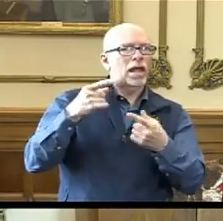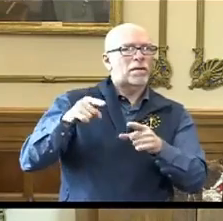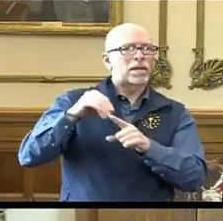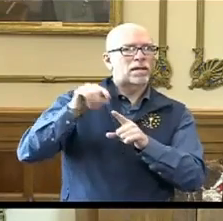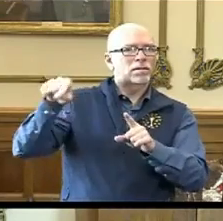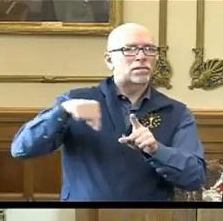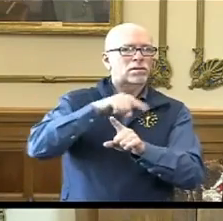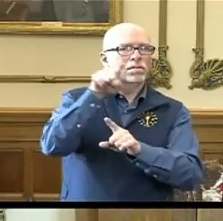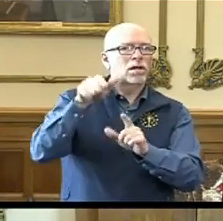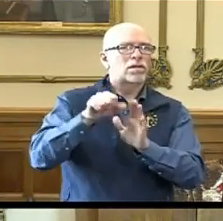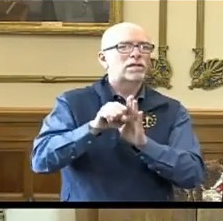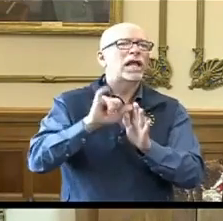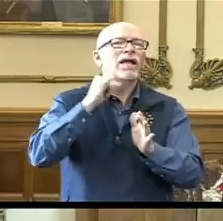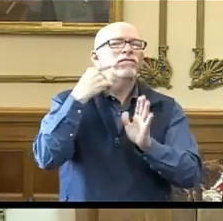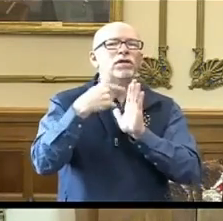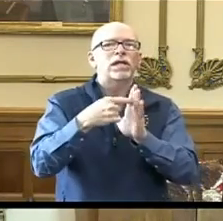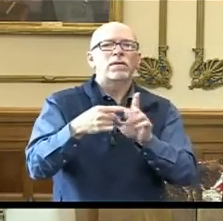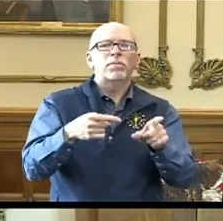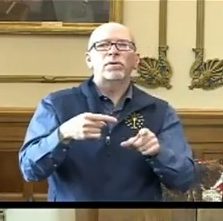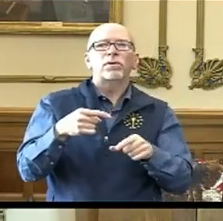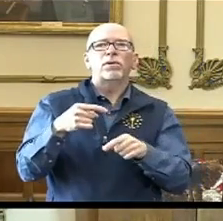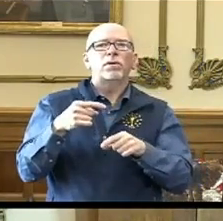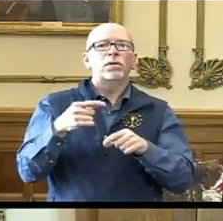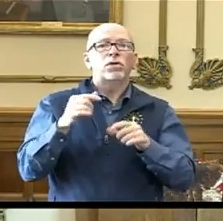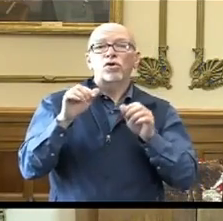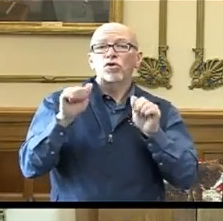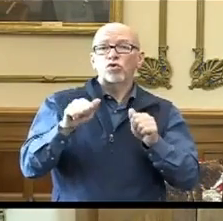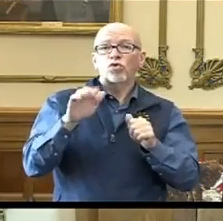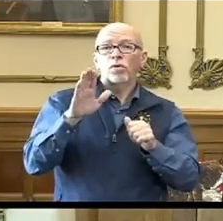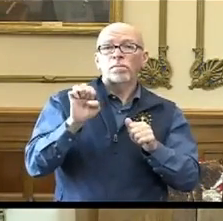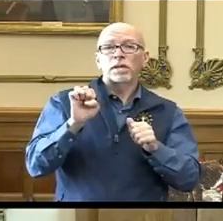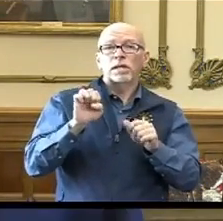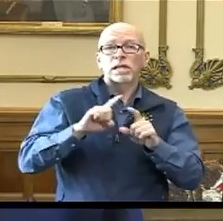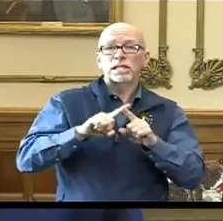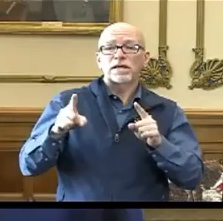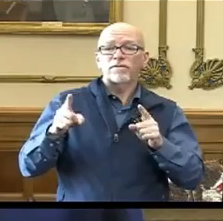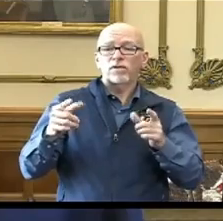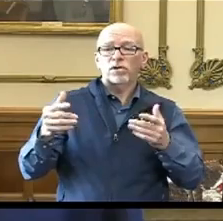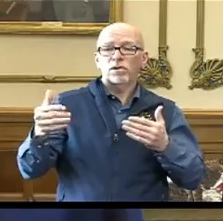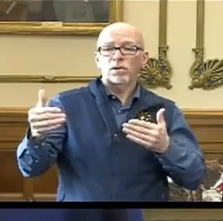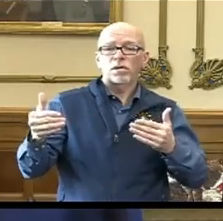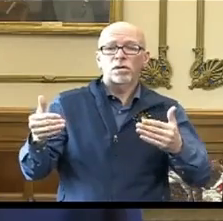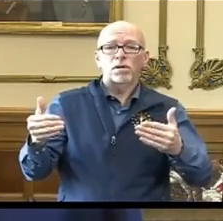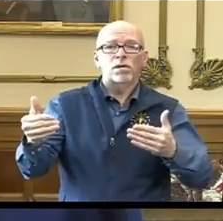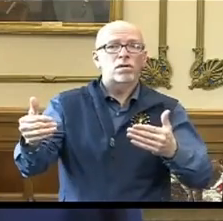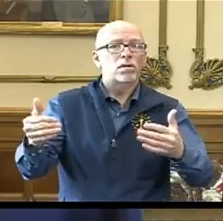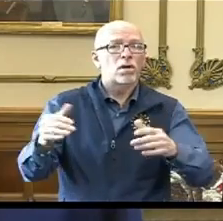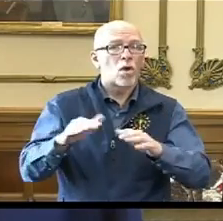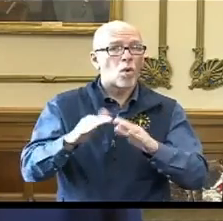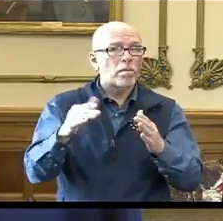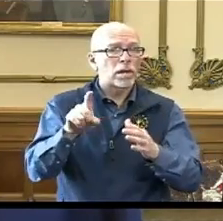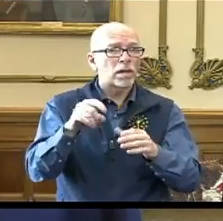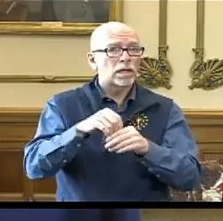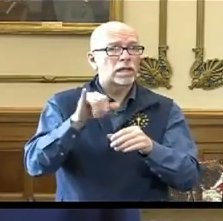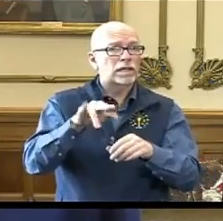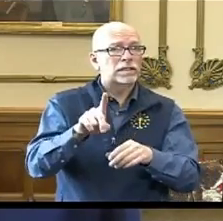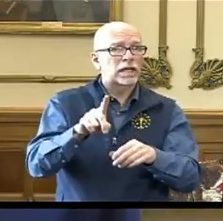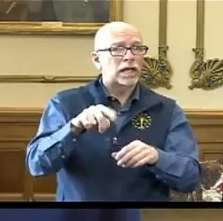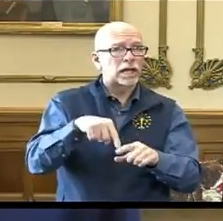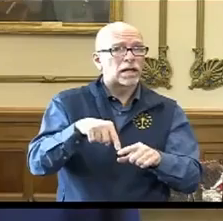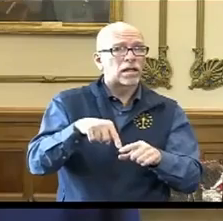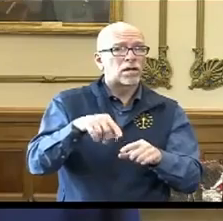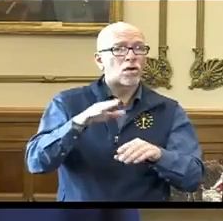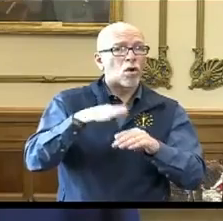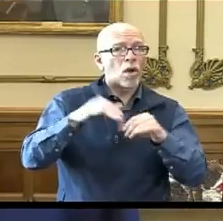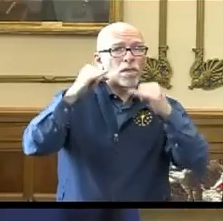in those states? For example, could there be different levels of reopening in Indiana along those